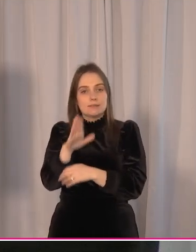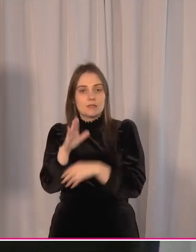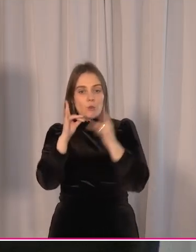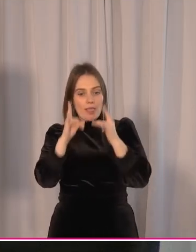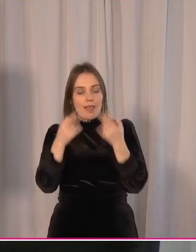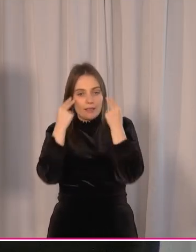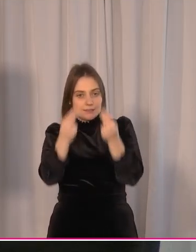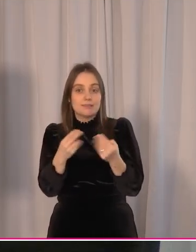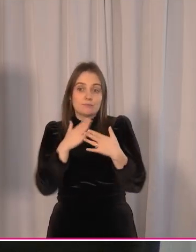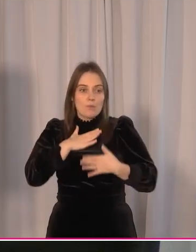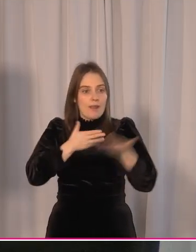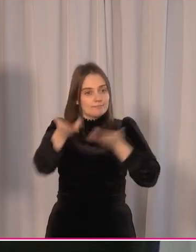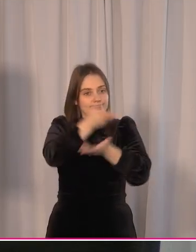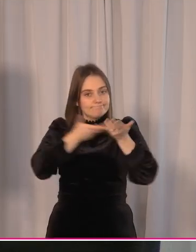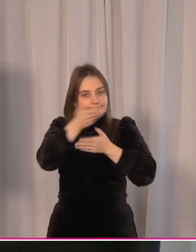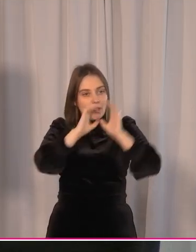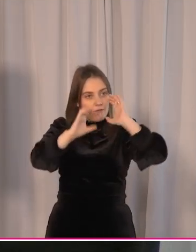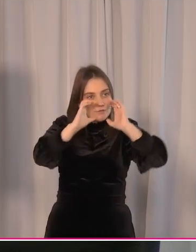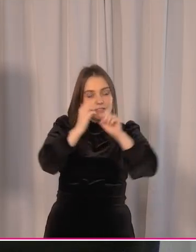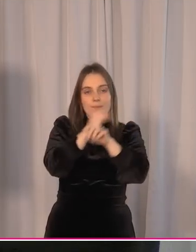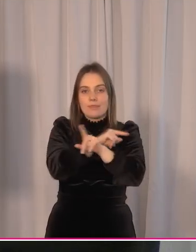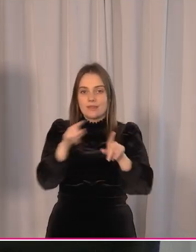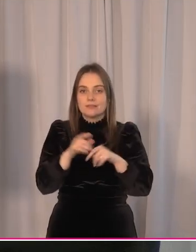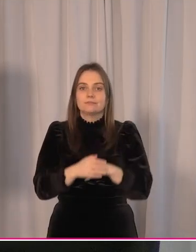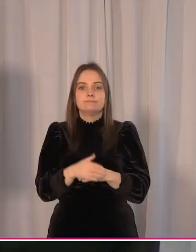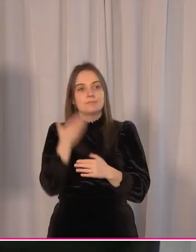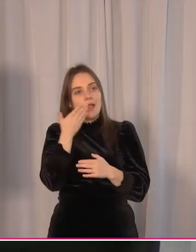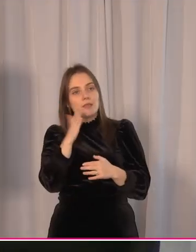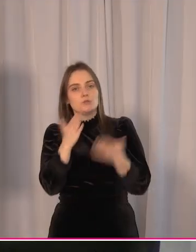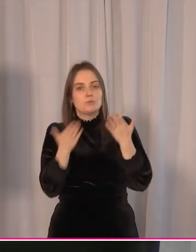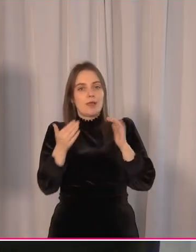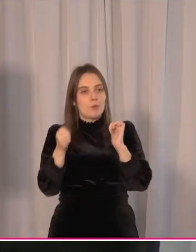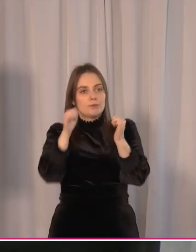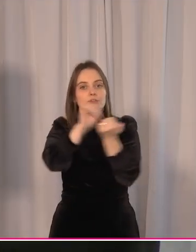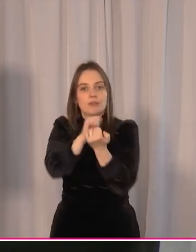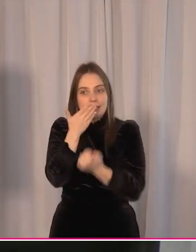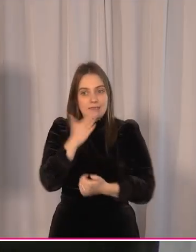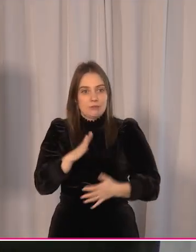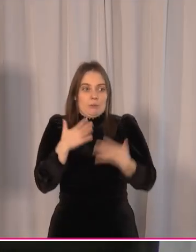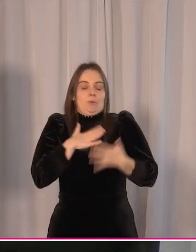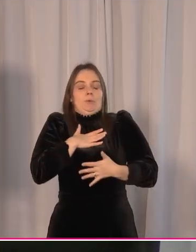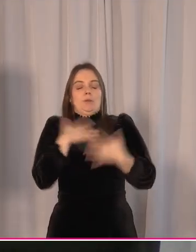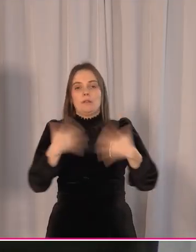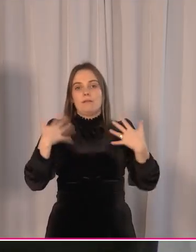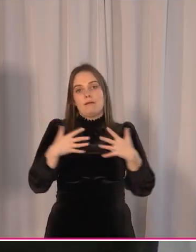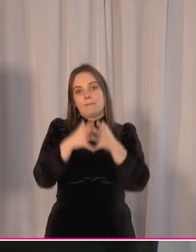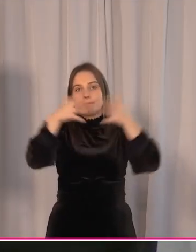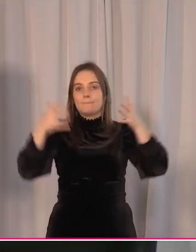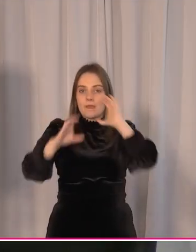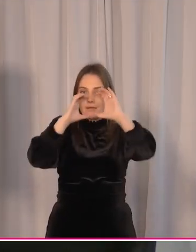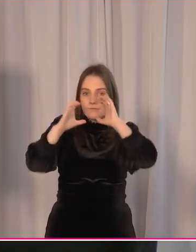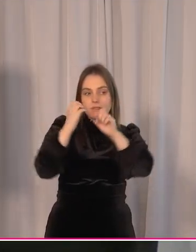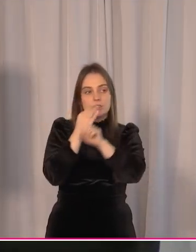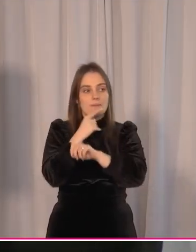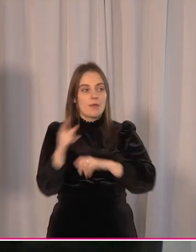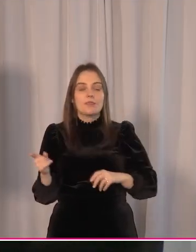those conversations. How we shape attitudes, I would love to have a bigger conversation, and I think maybe that's my